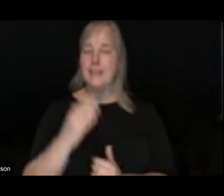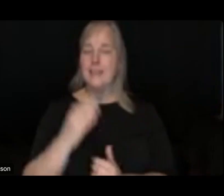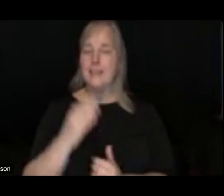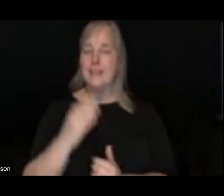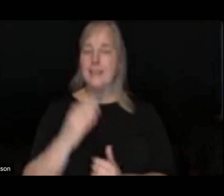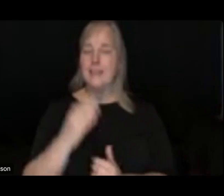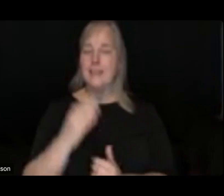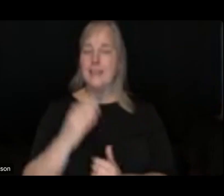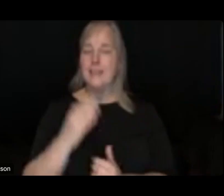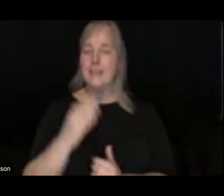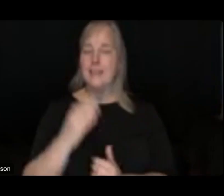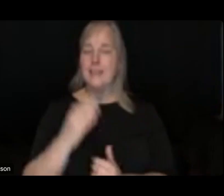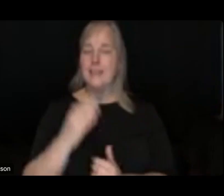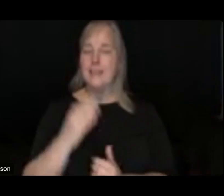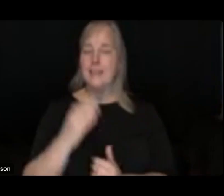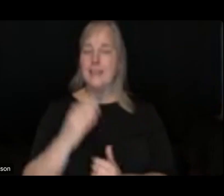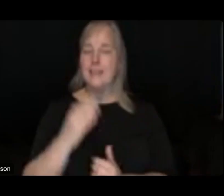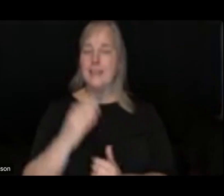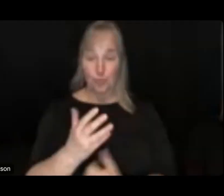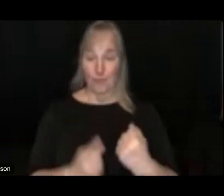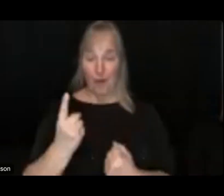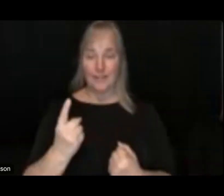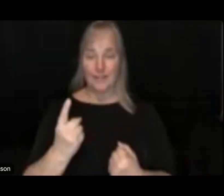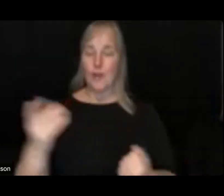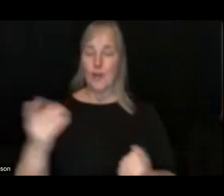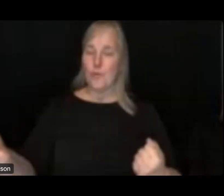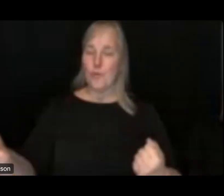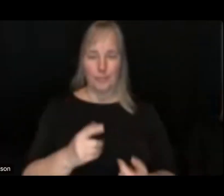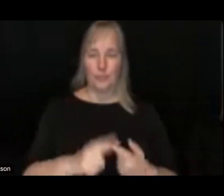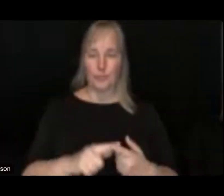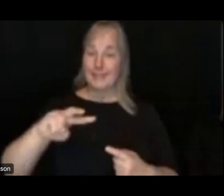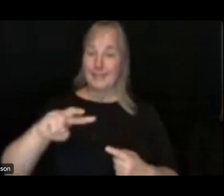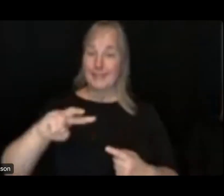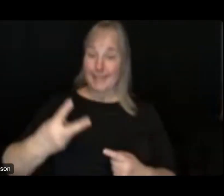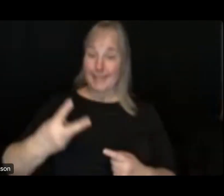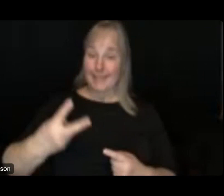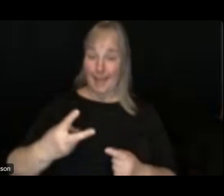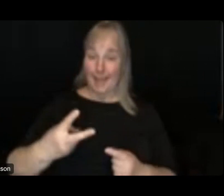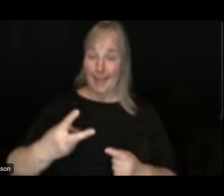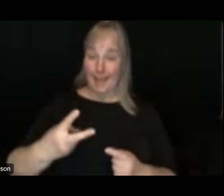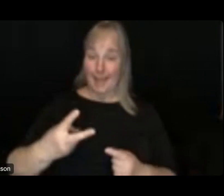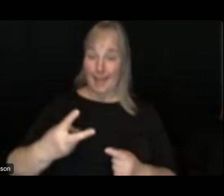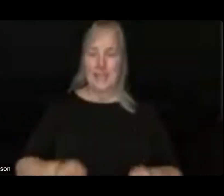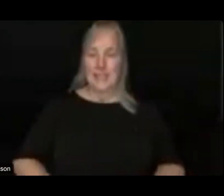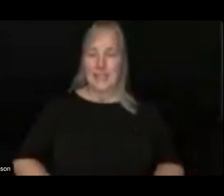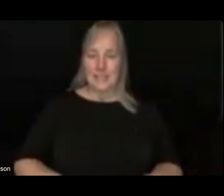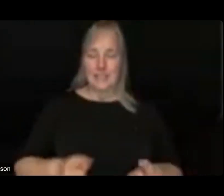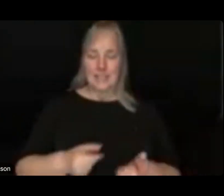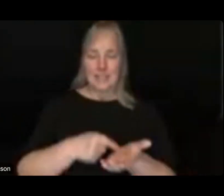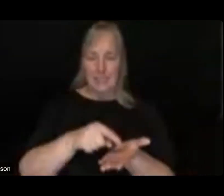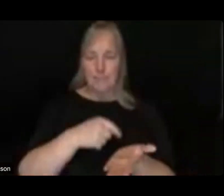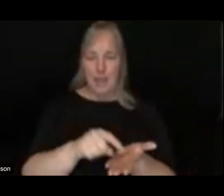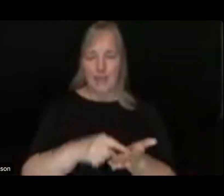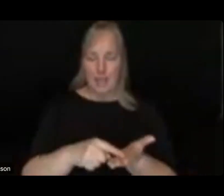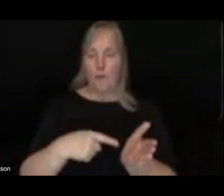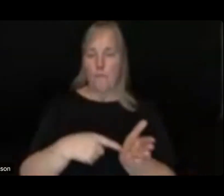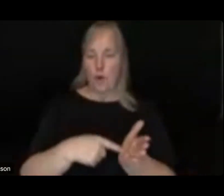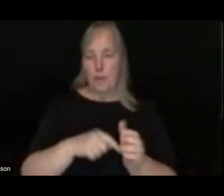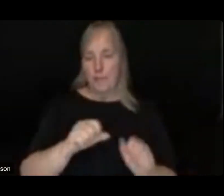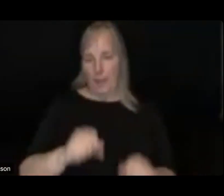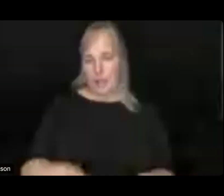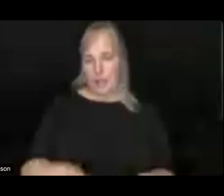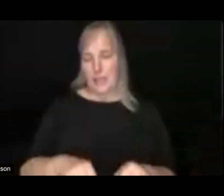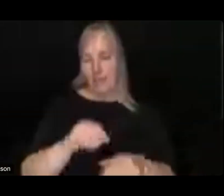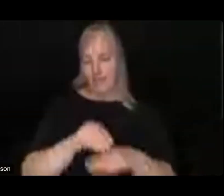Okay, good afternoon, everyone. So welcome to the second meeting, I think, for the Spending Affordability Advisory Committee for Howard County for fiscal year